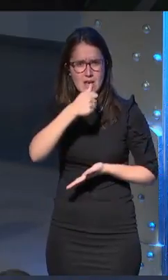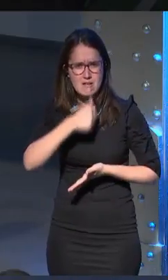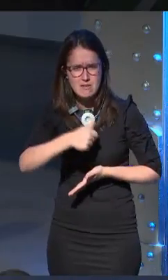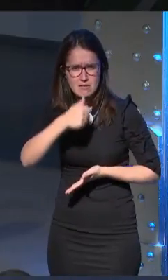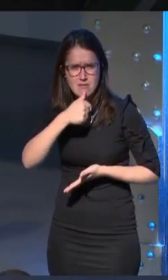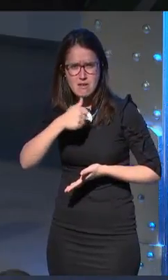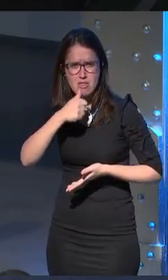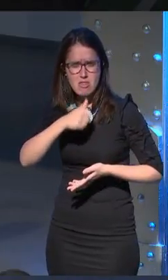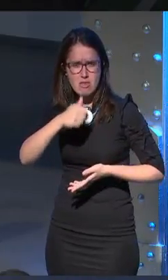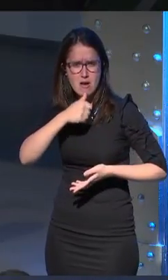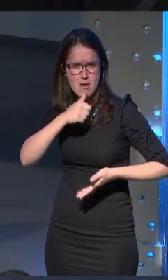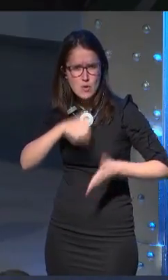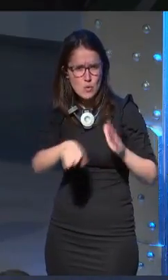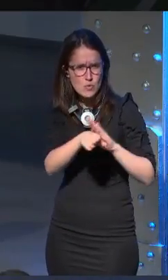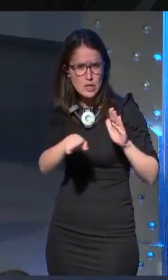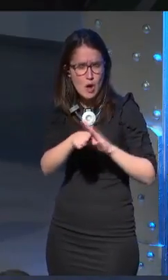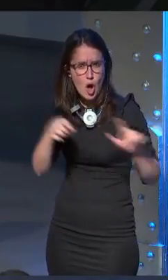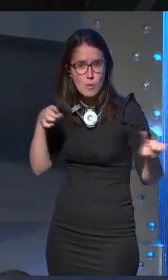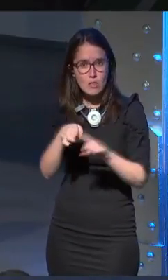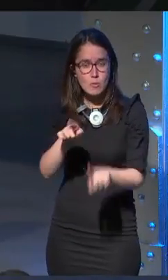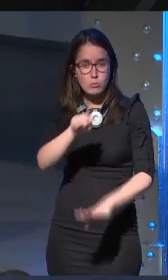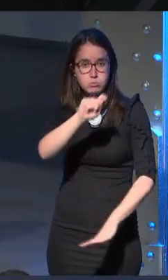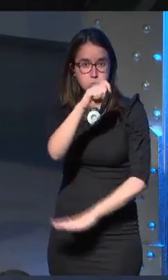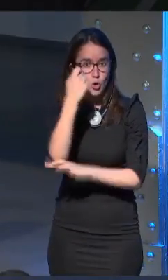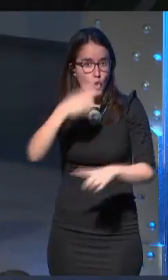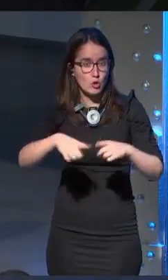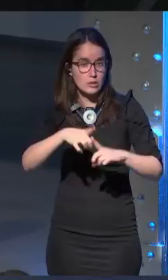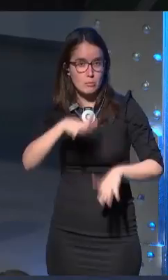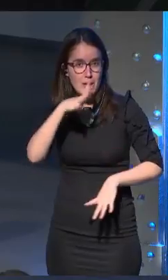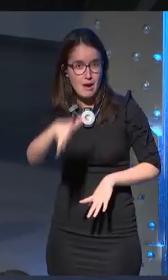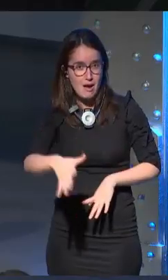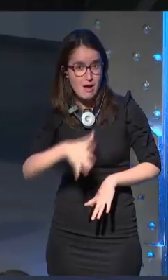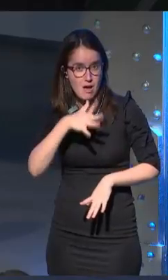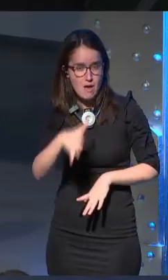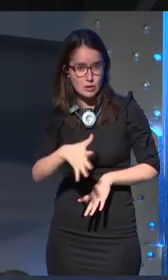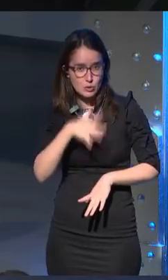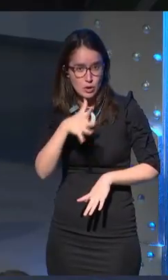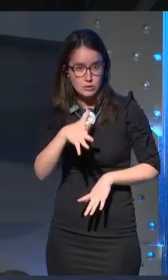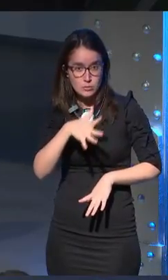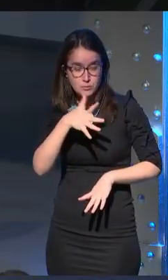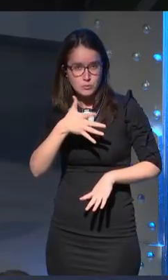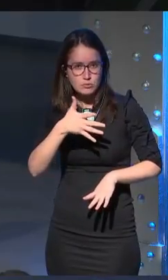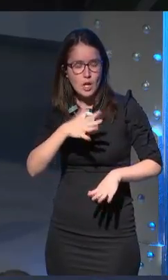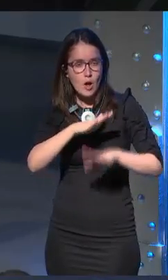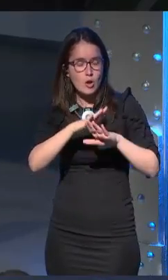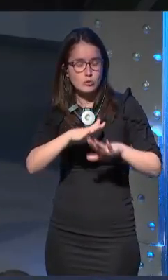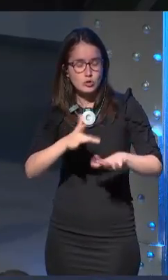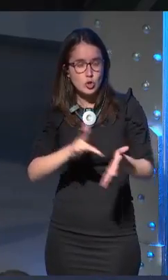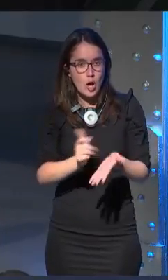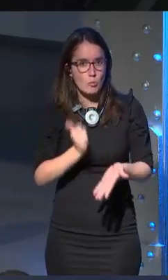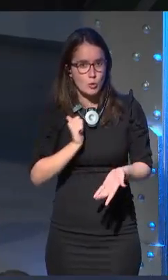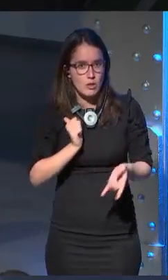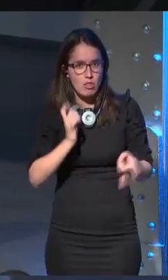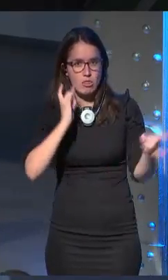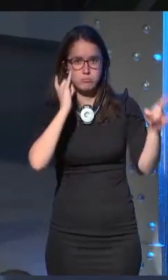achieve some remarkable things. So I felt obligated to call Tom when I was in space and talk to him and thanked